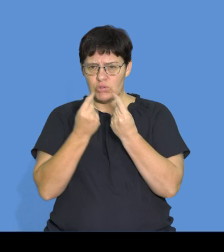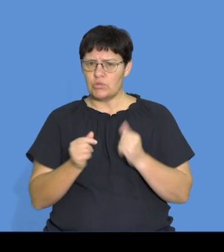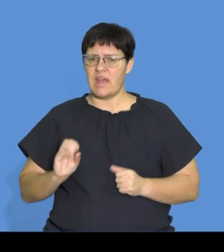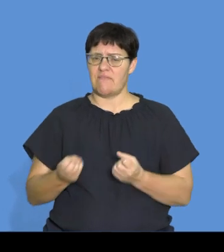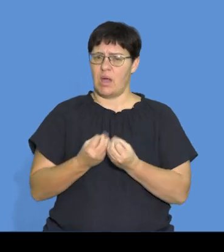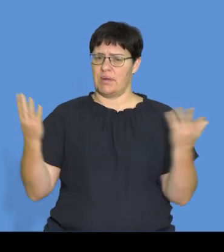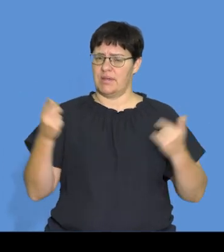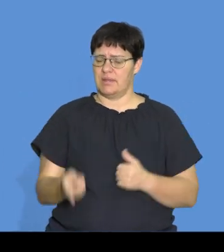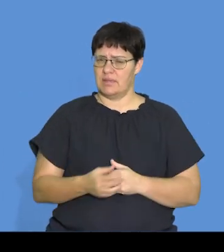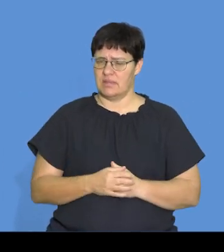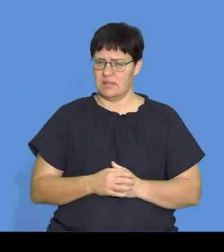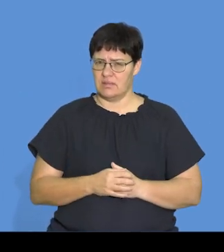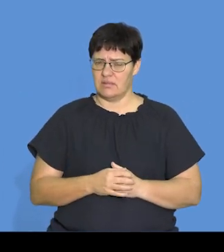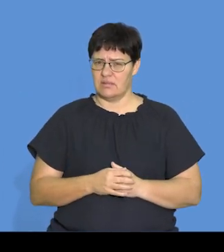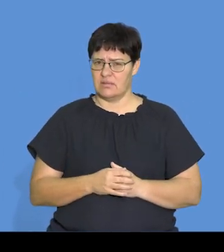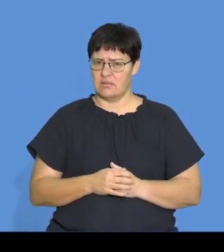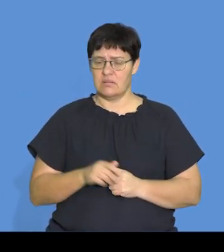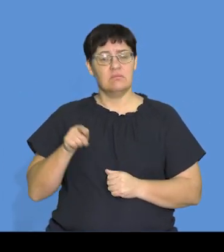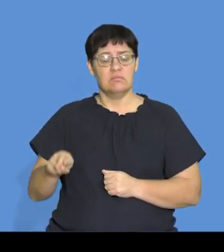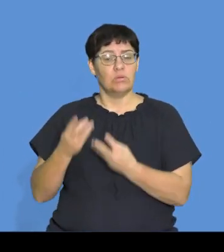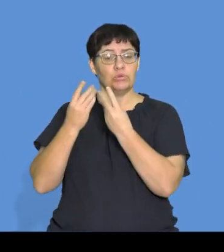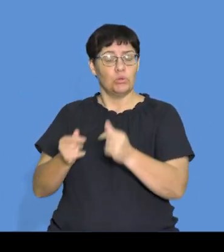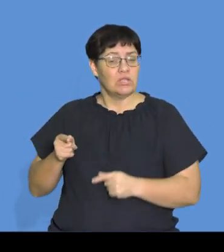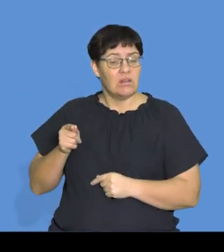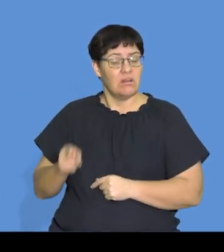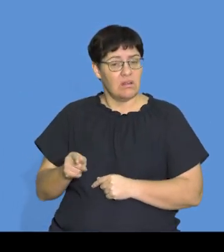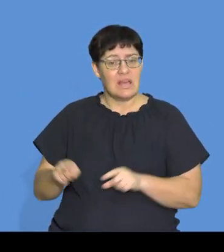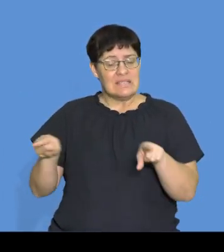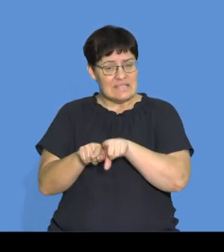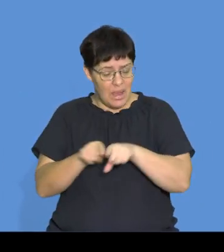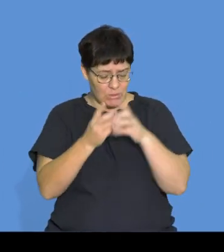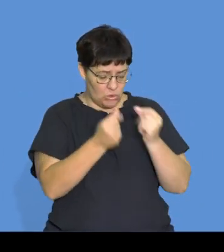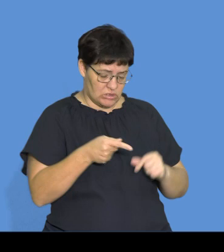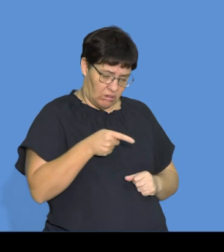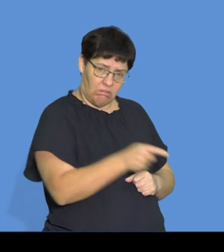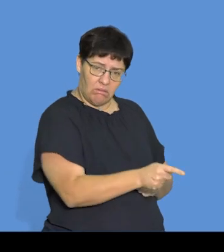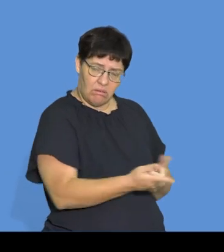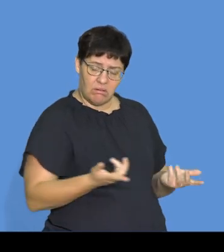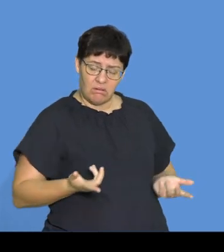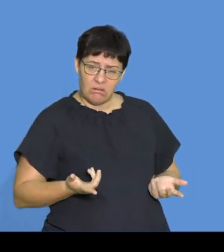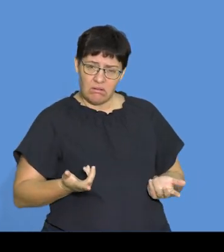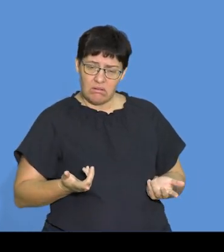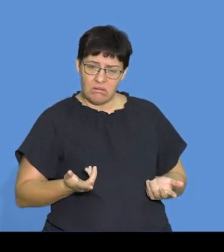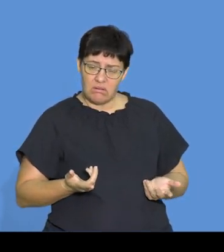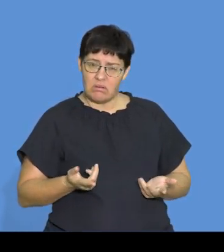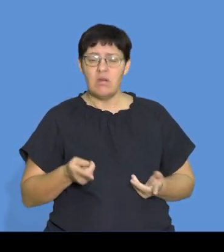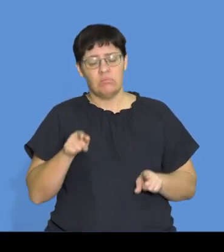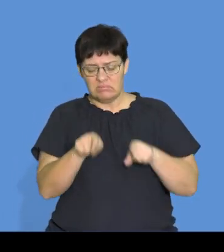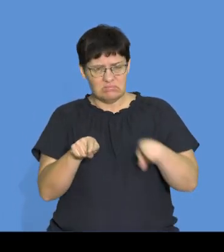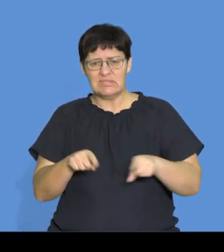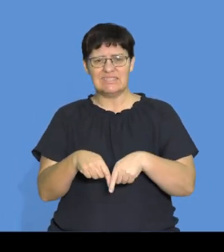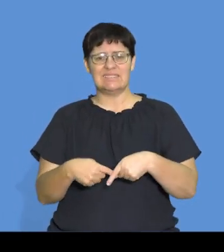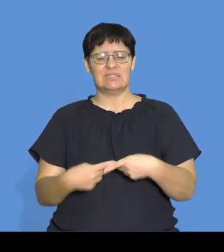have? Is the solution of an equation the same as the solution of an expression? What makes them